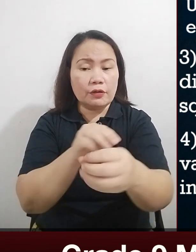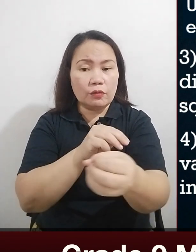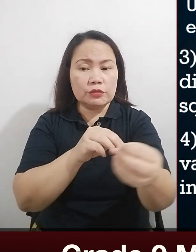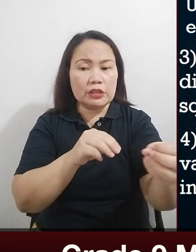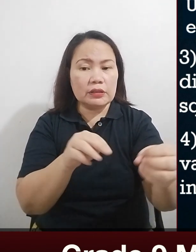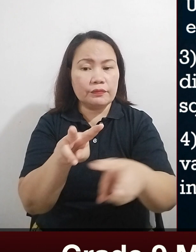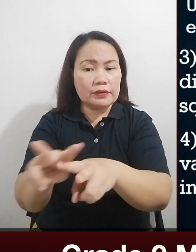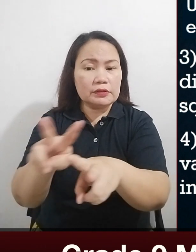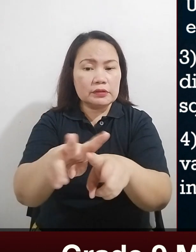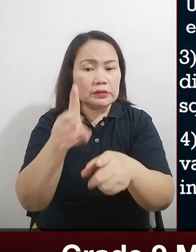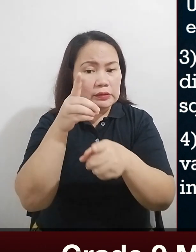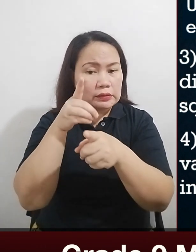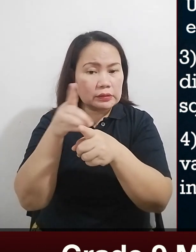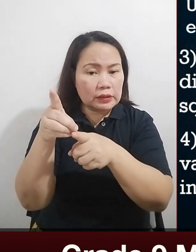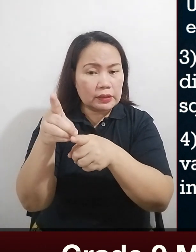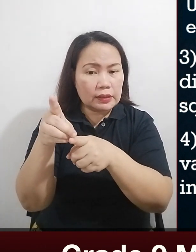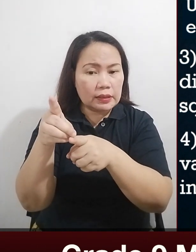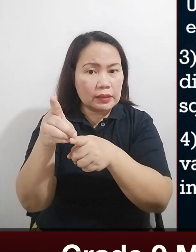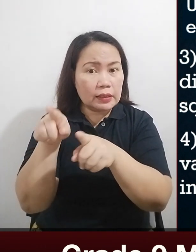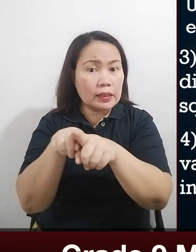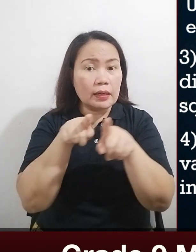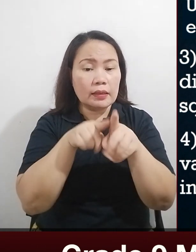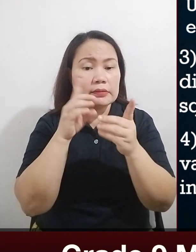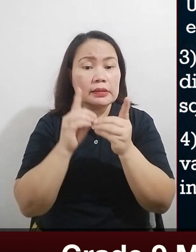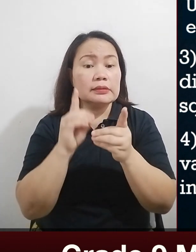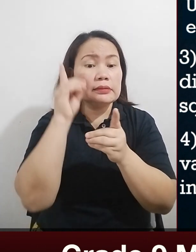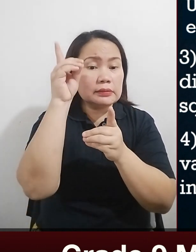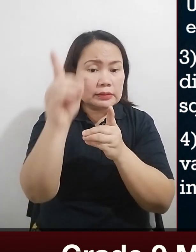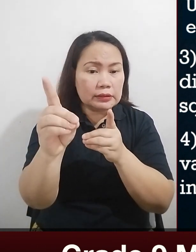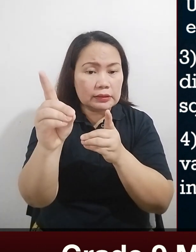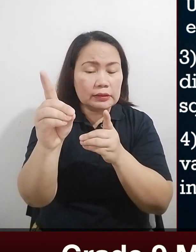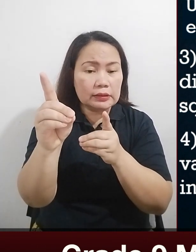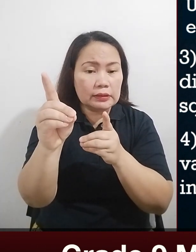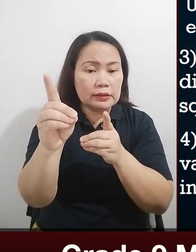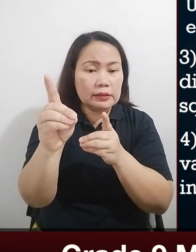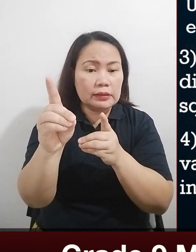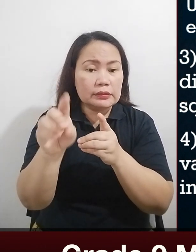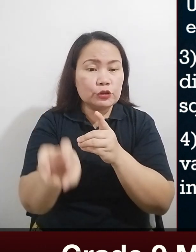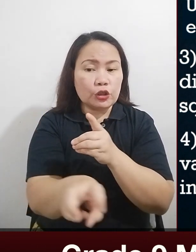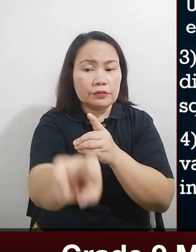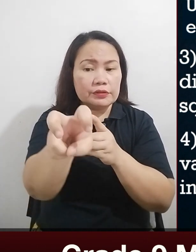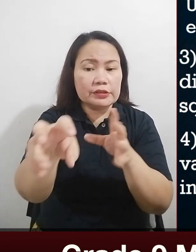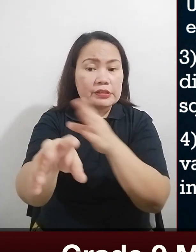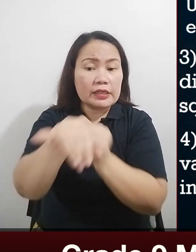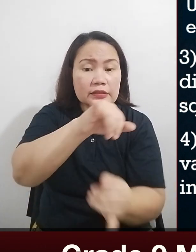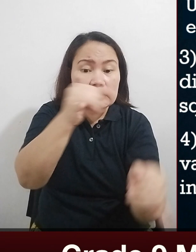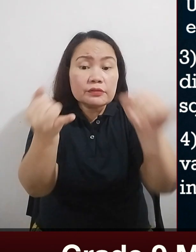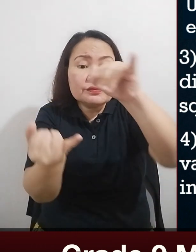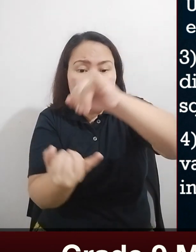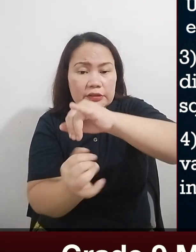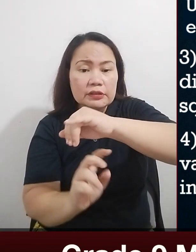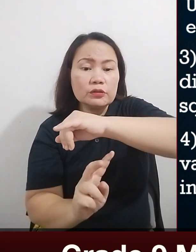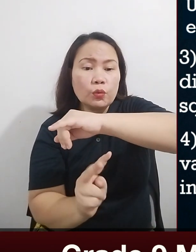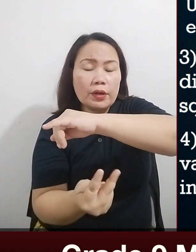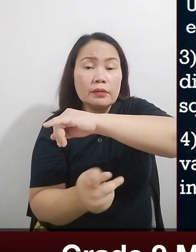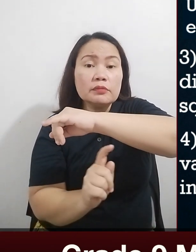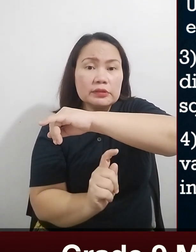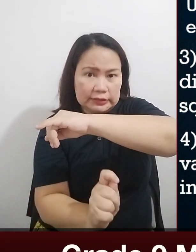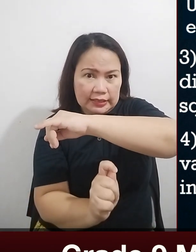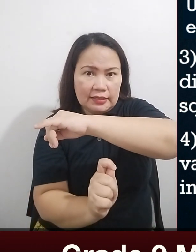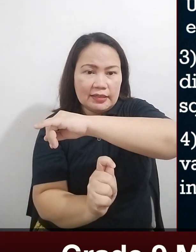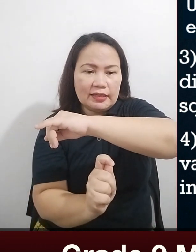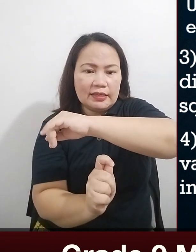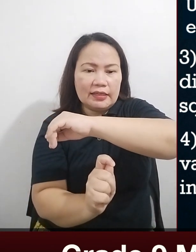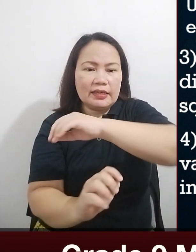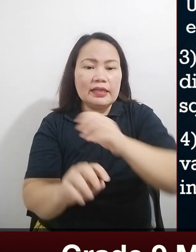object varies directly as the distance D it travels and inversely as the square of